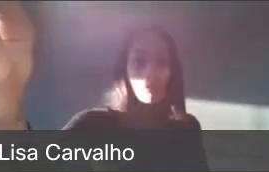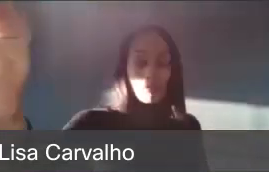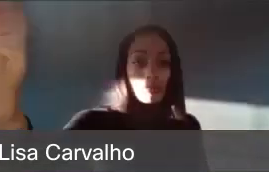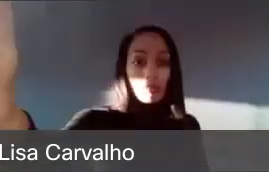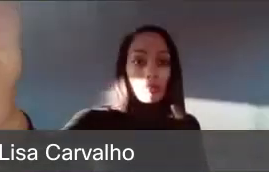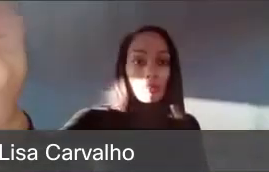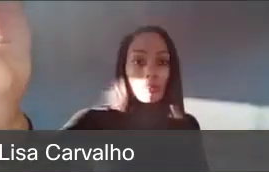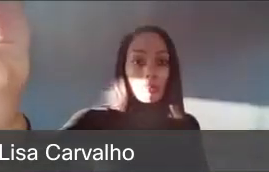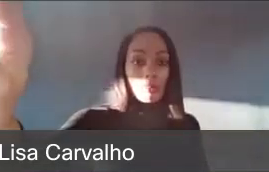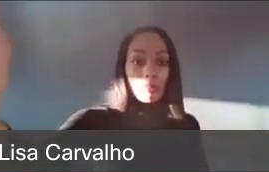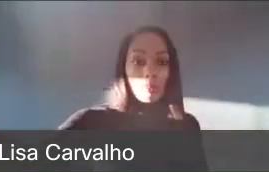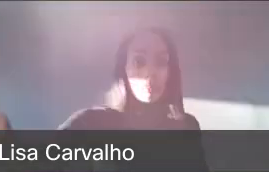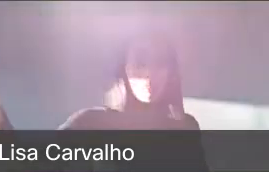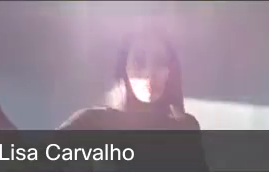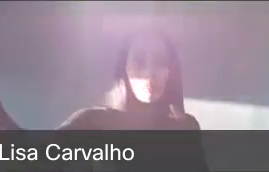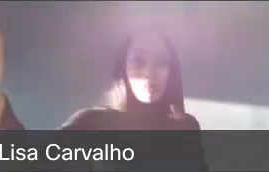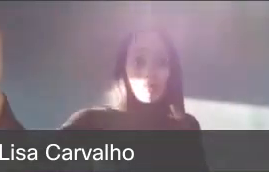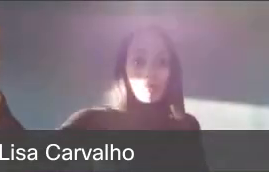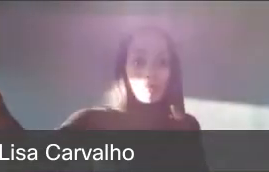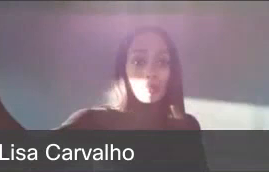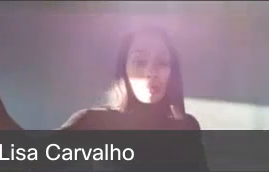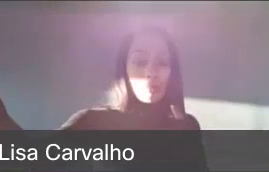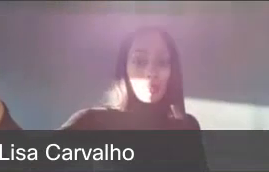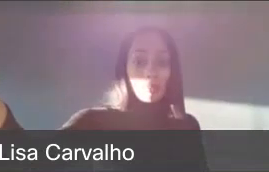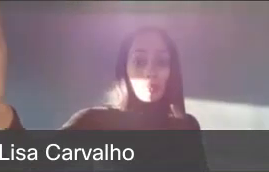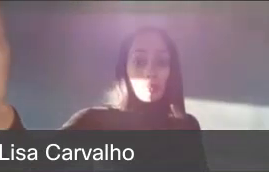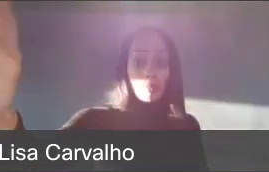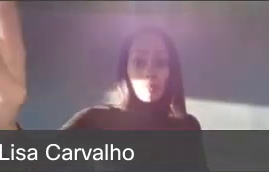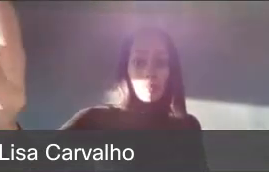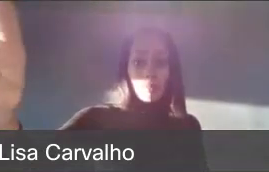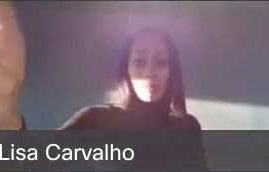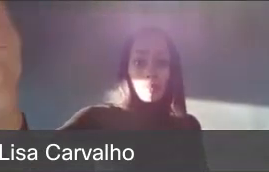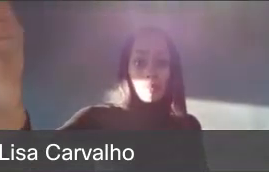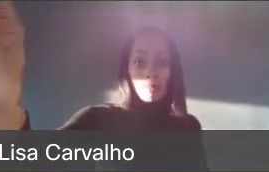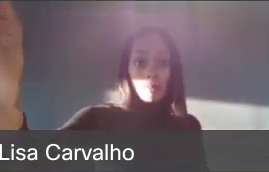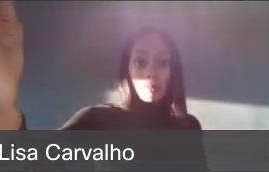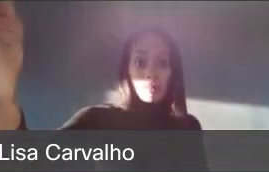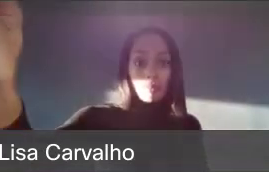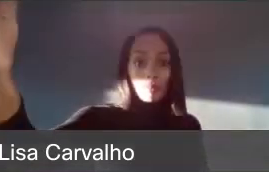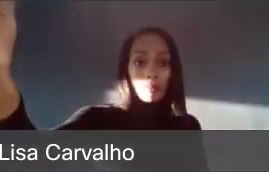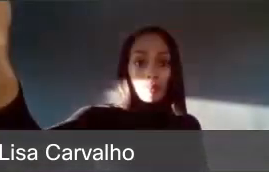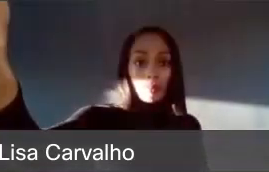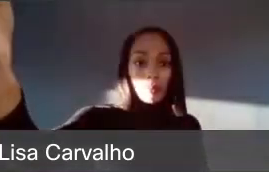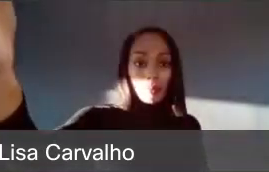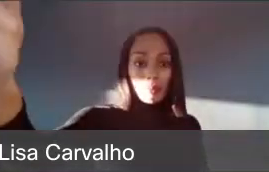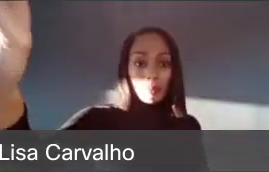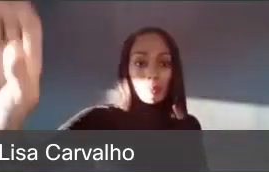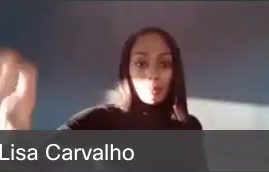I don't know what you're going to try to do for me. It's useless anyway. And she starts yelling, why are you trying to keep me